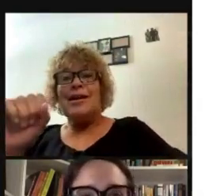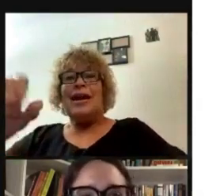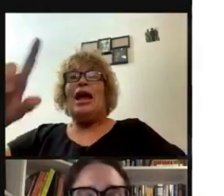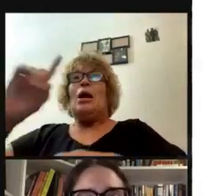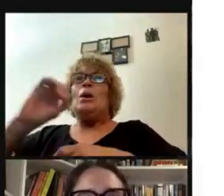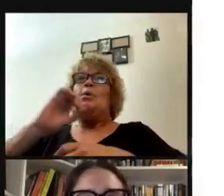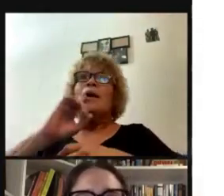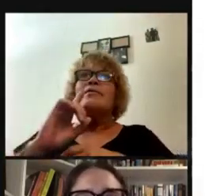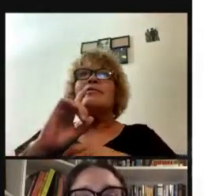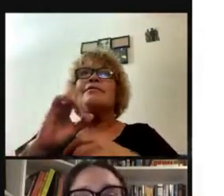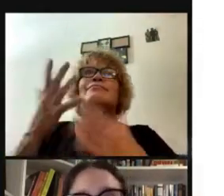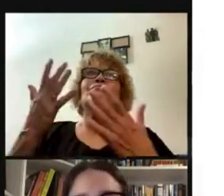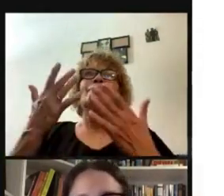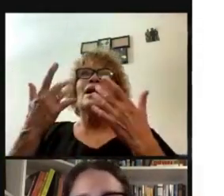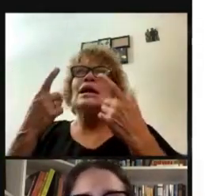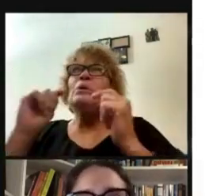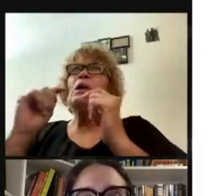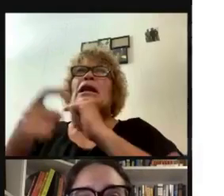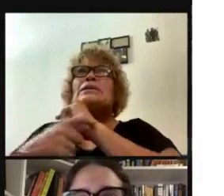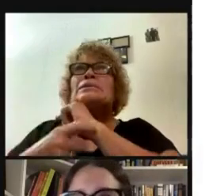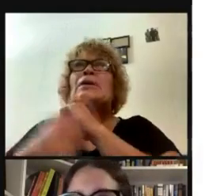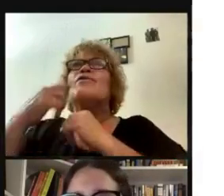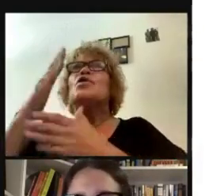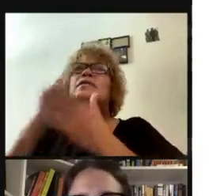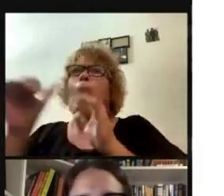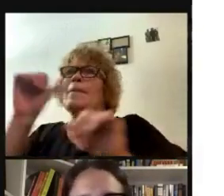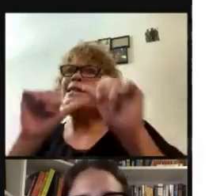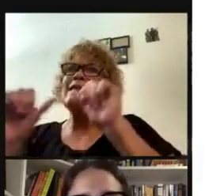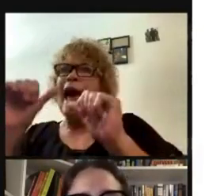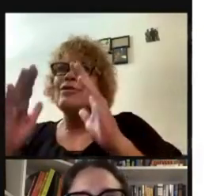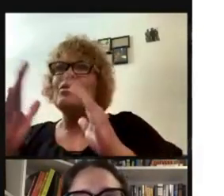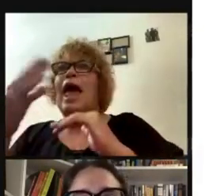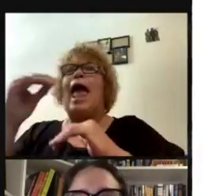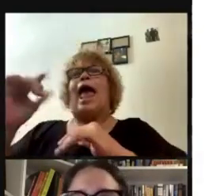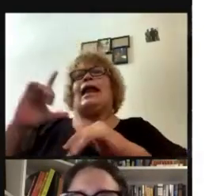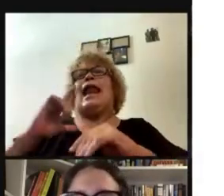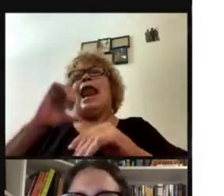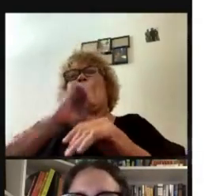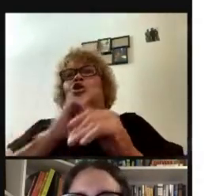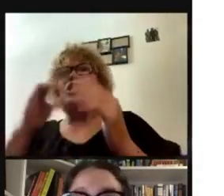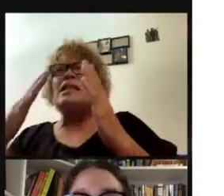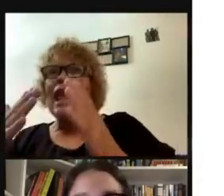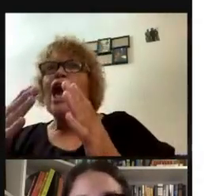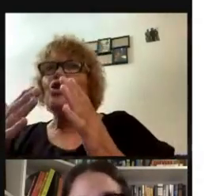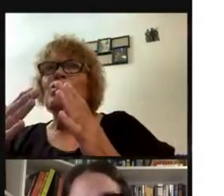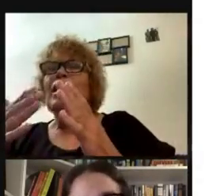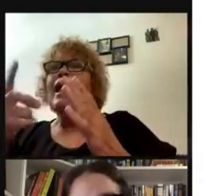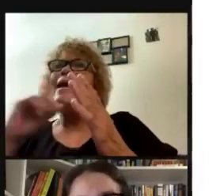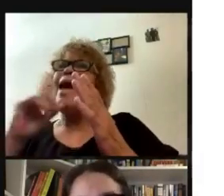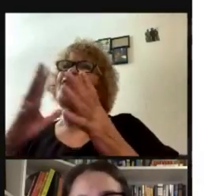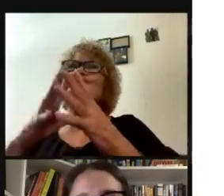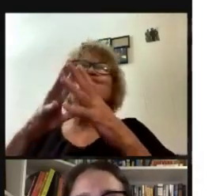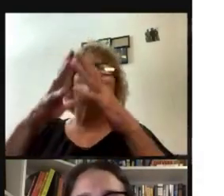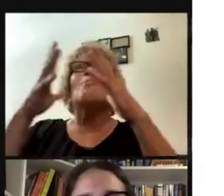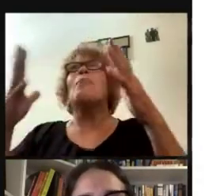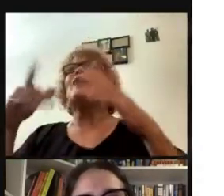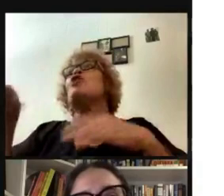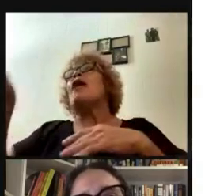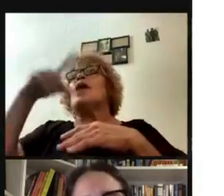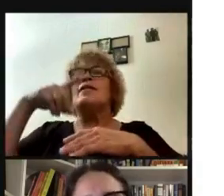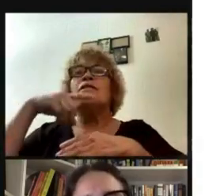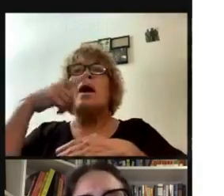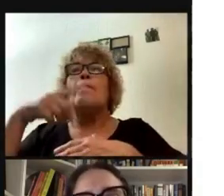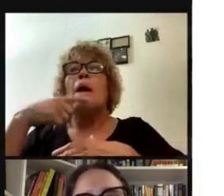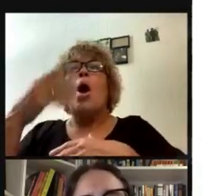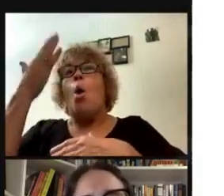enticing, particularly for scientists and legislators and much of the public, because